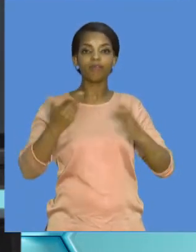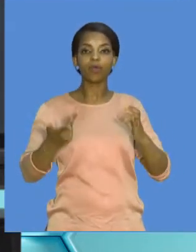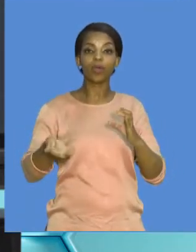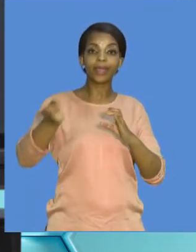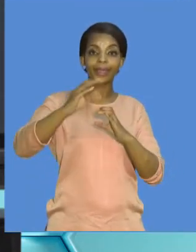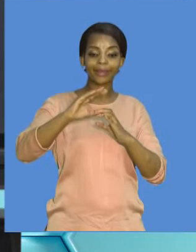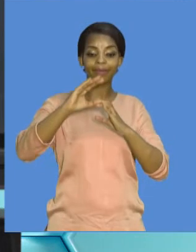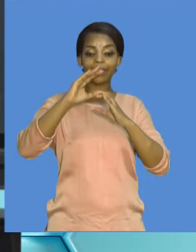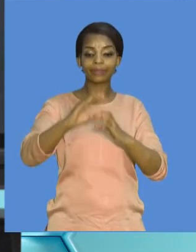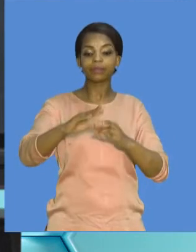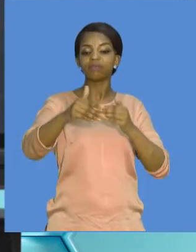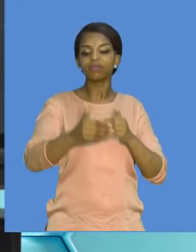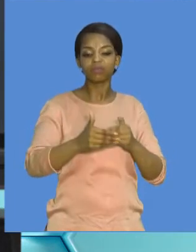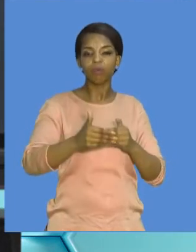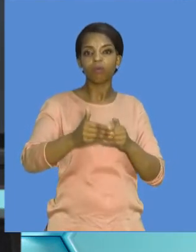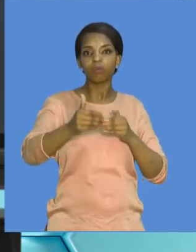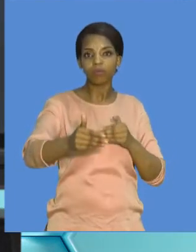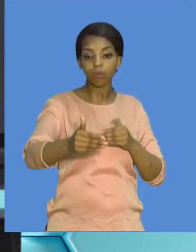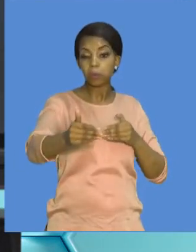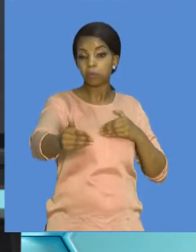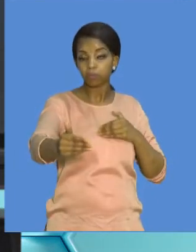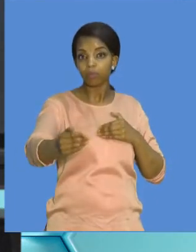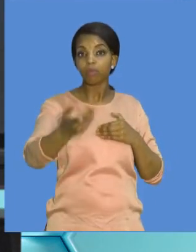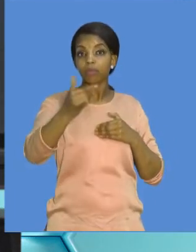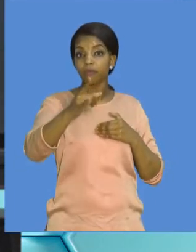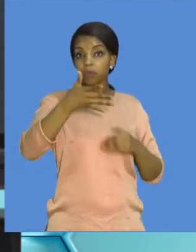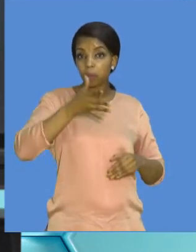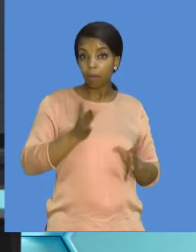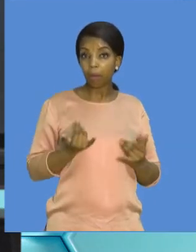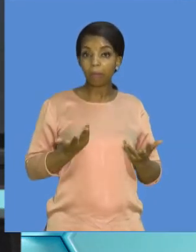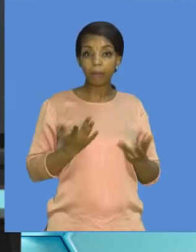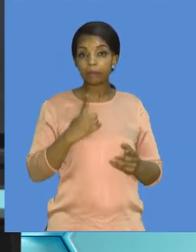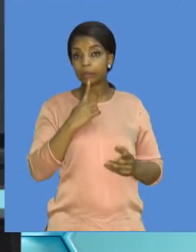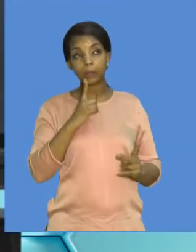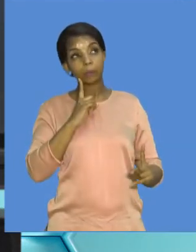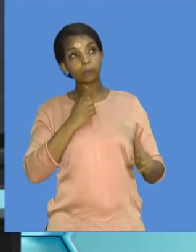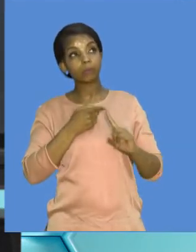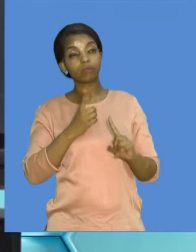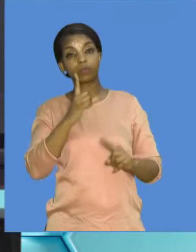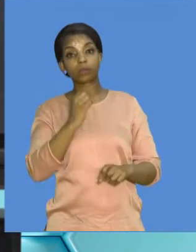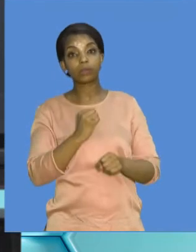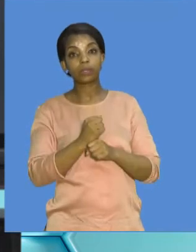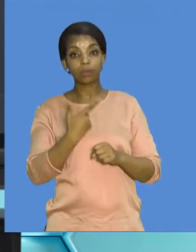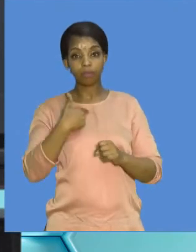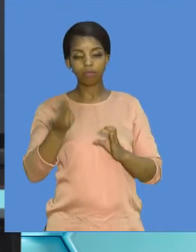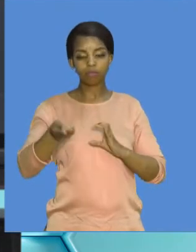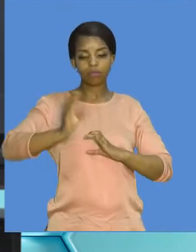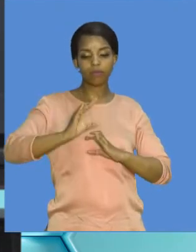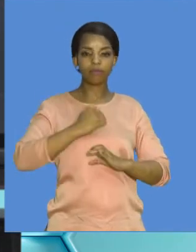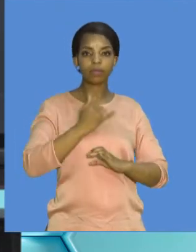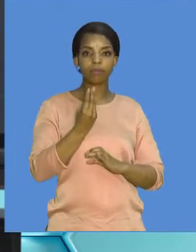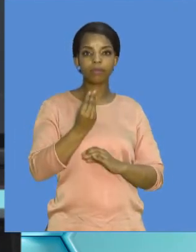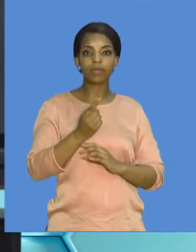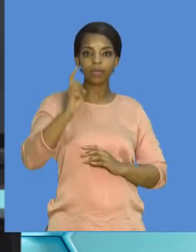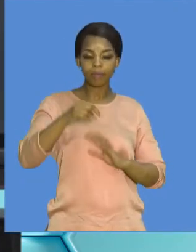dealing with. So if you're trying to open an investment one day, make sure that it's quite for a very long time and